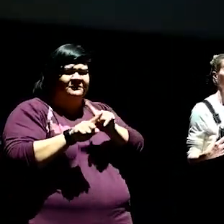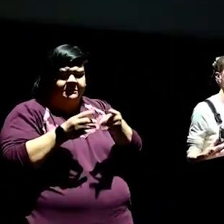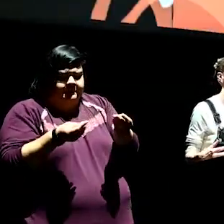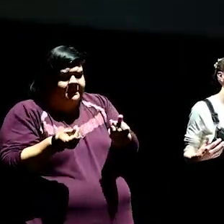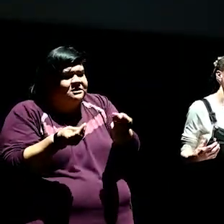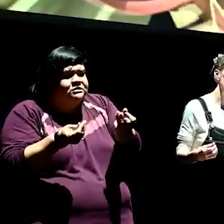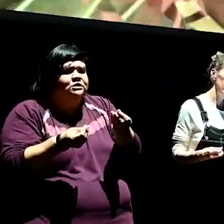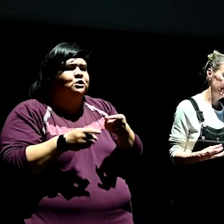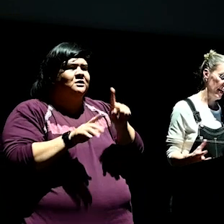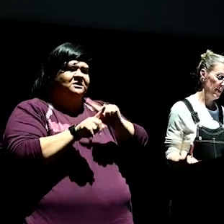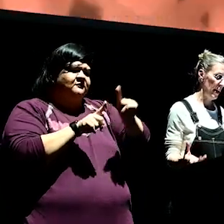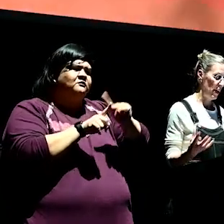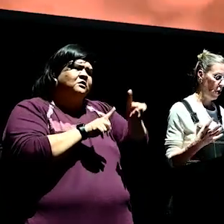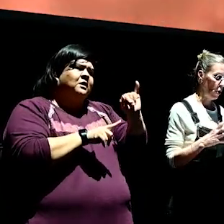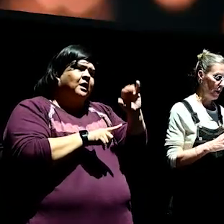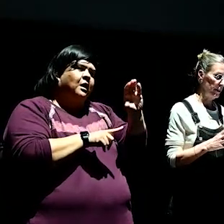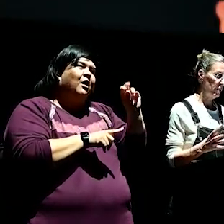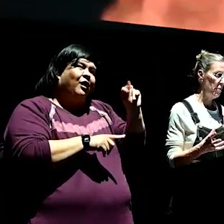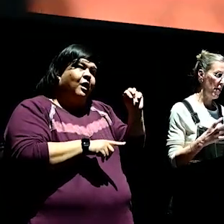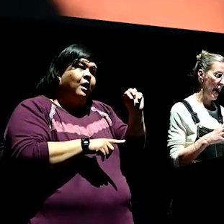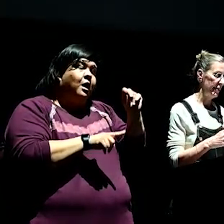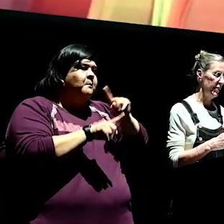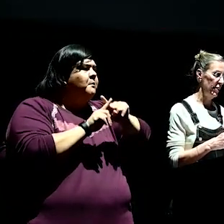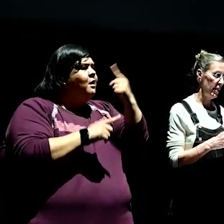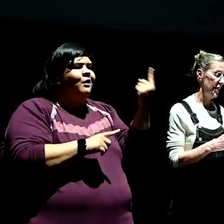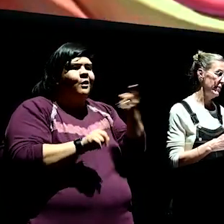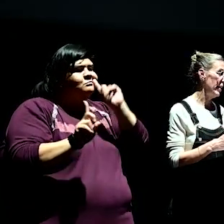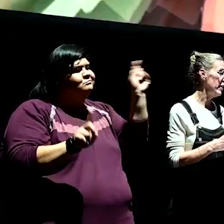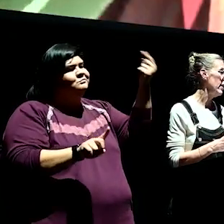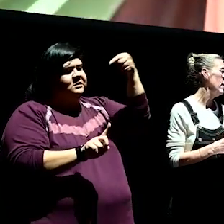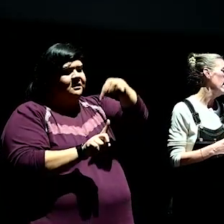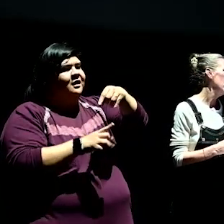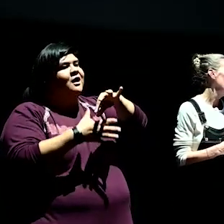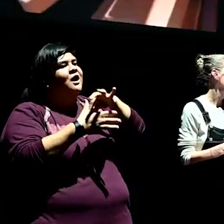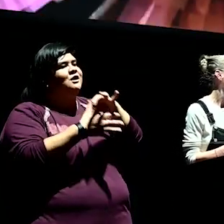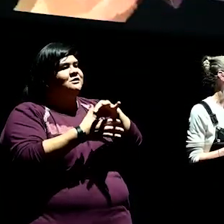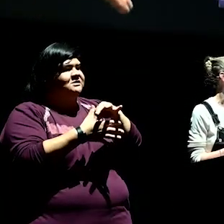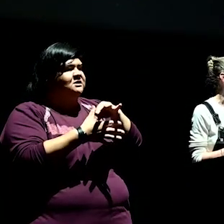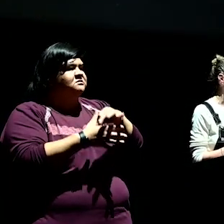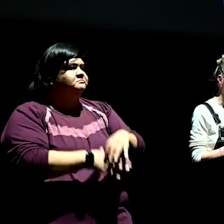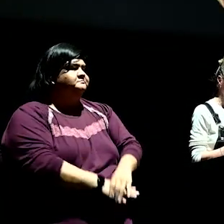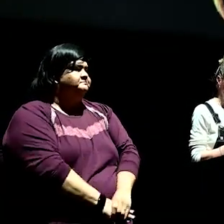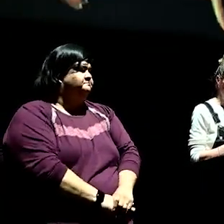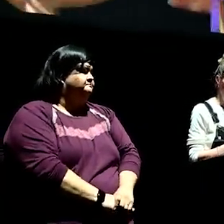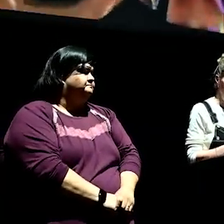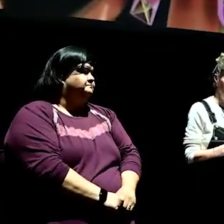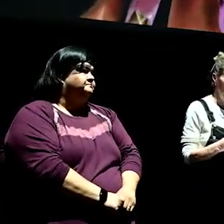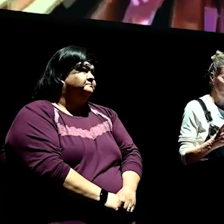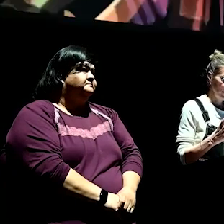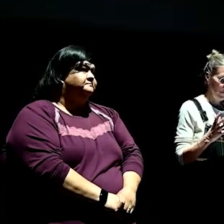different icons, and then always come back to the content. So it was